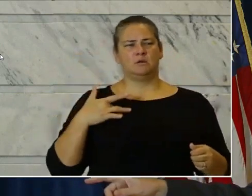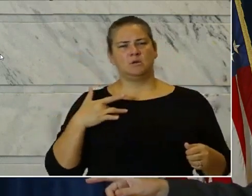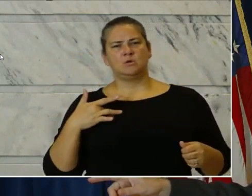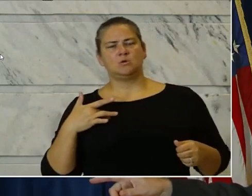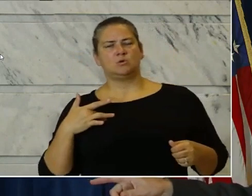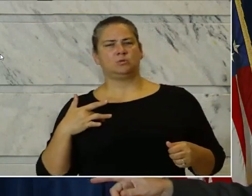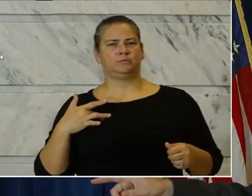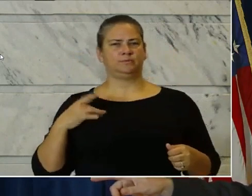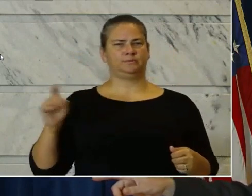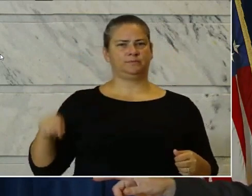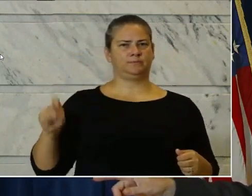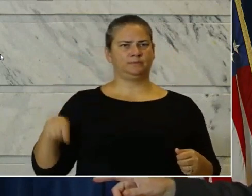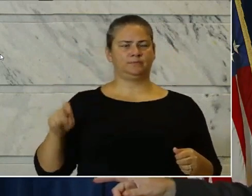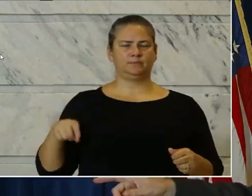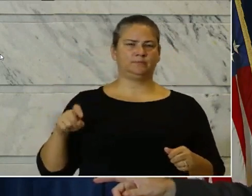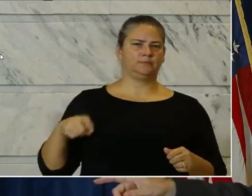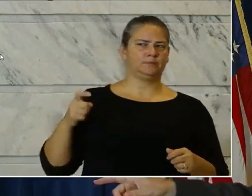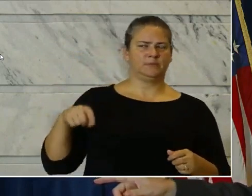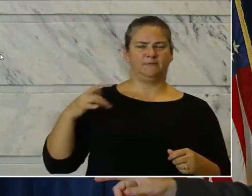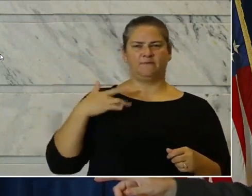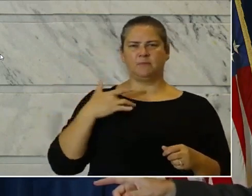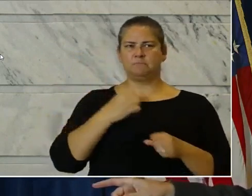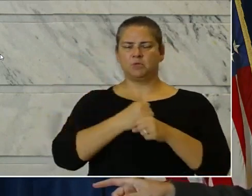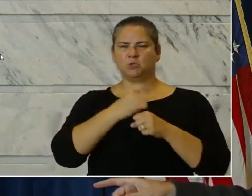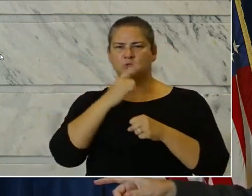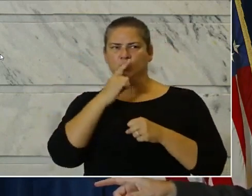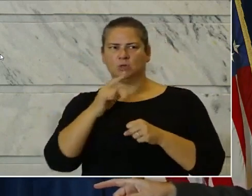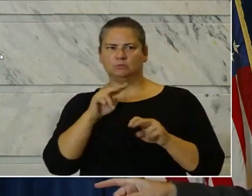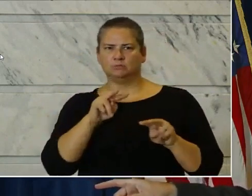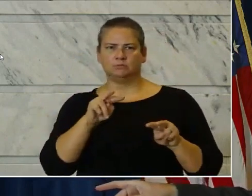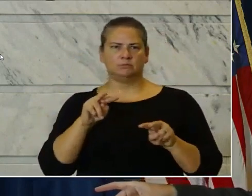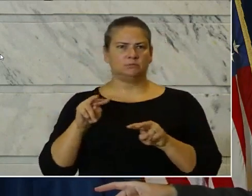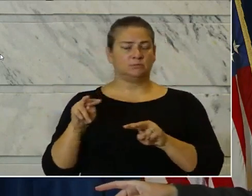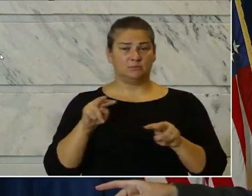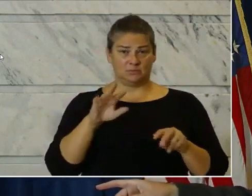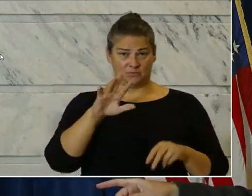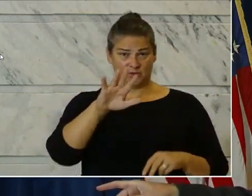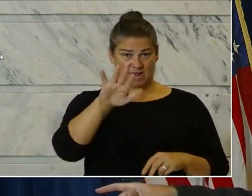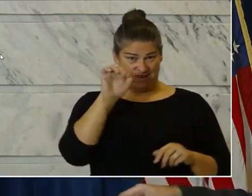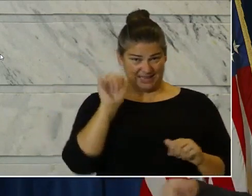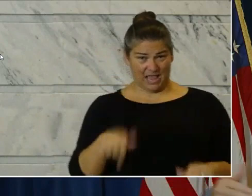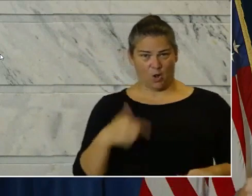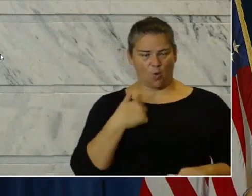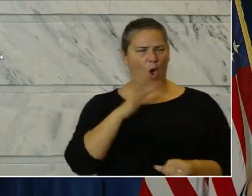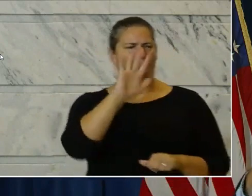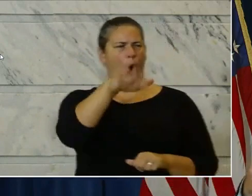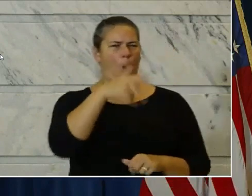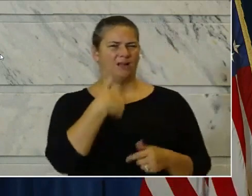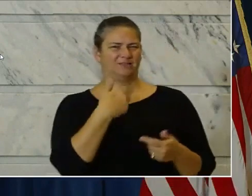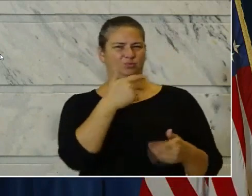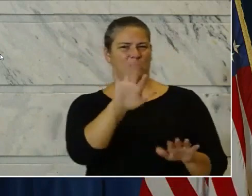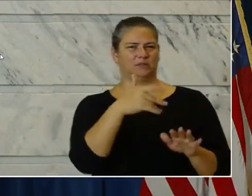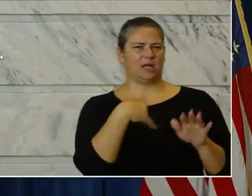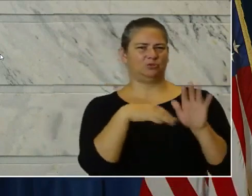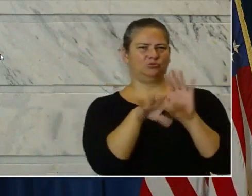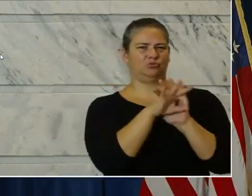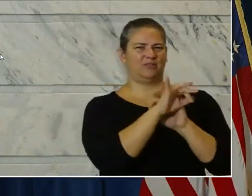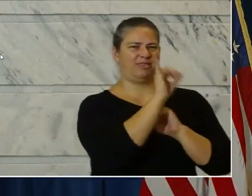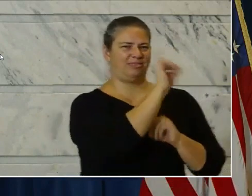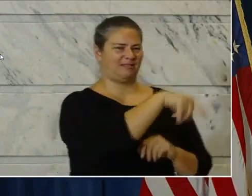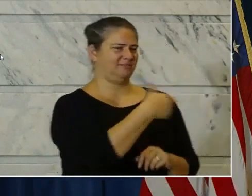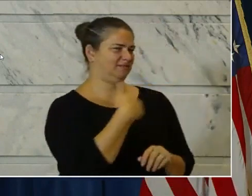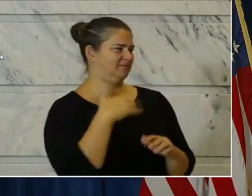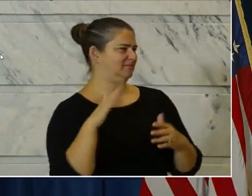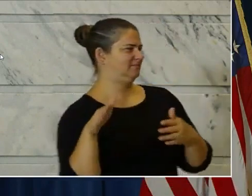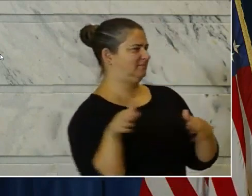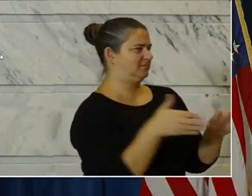from everybody. We don't get to choose the times we live in, but we do get to choose what we do to respond to the